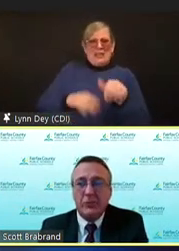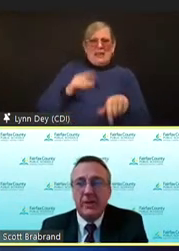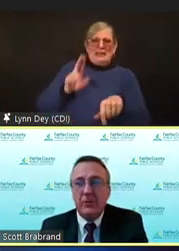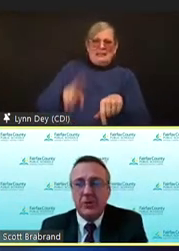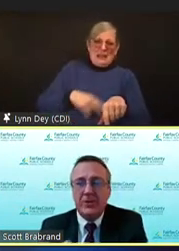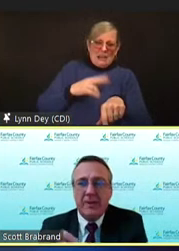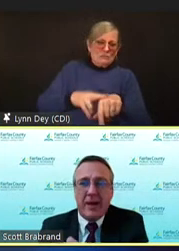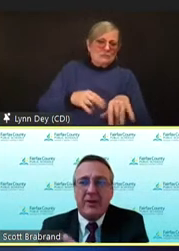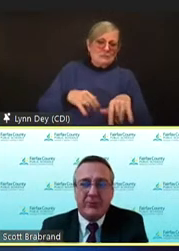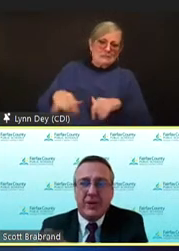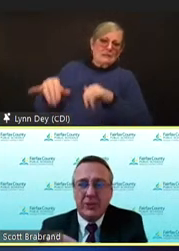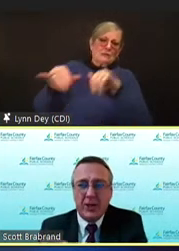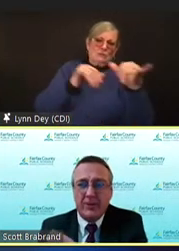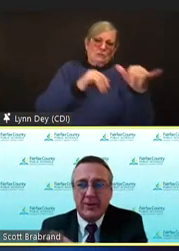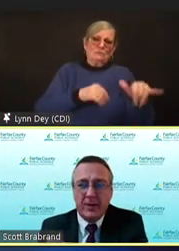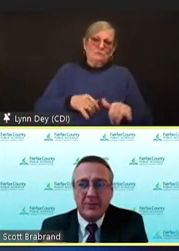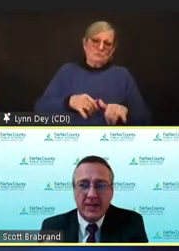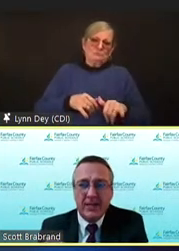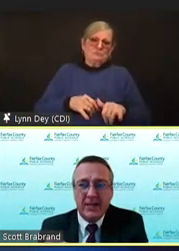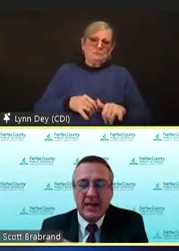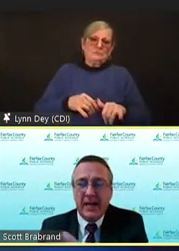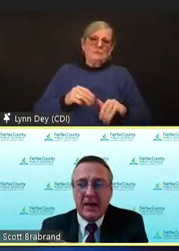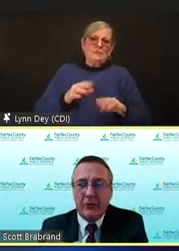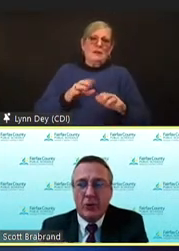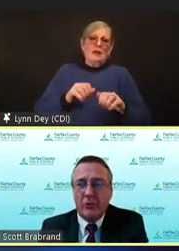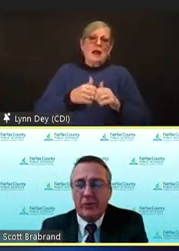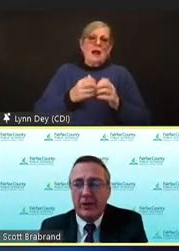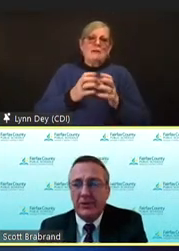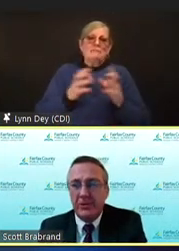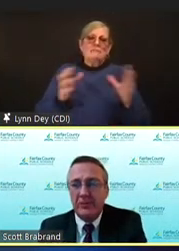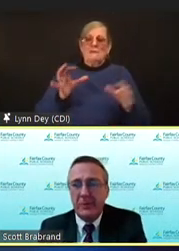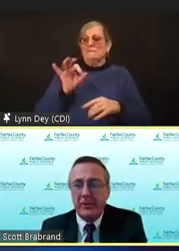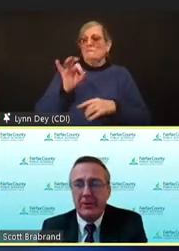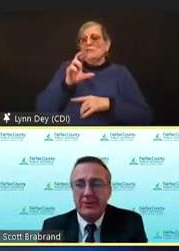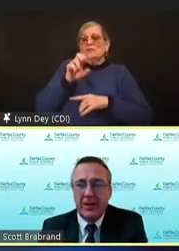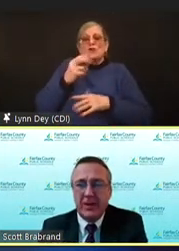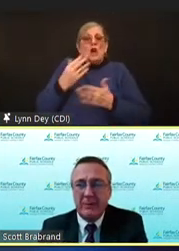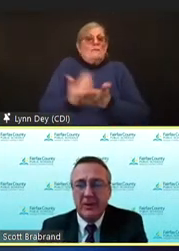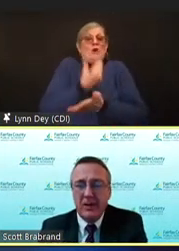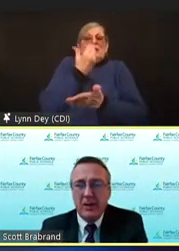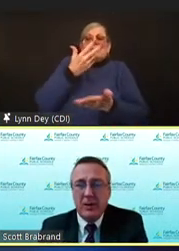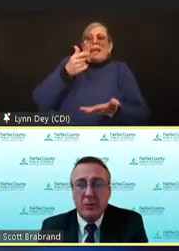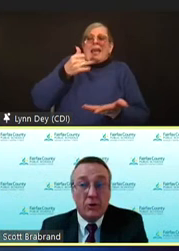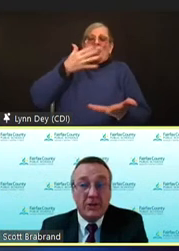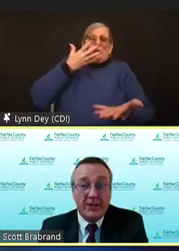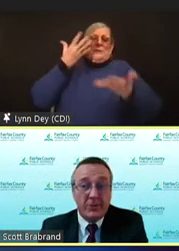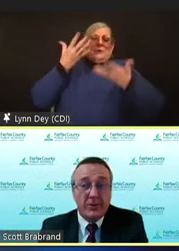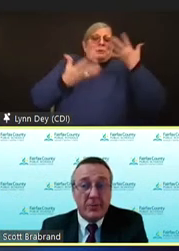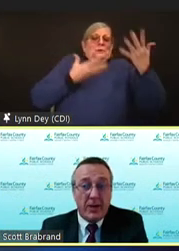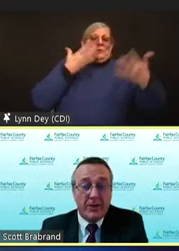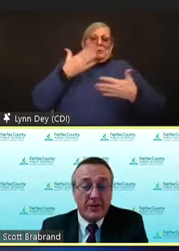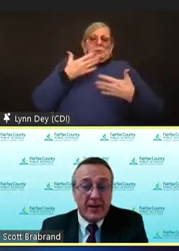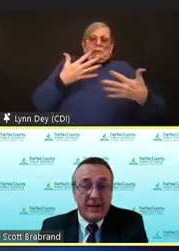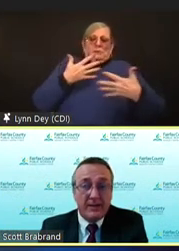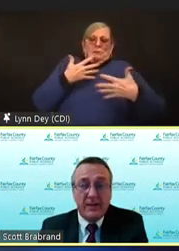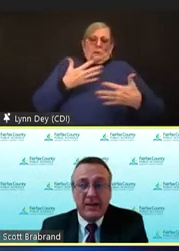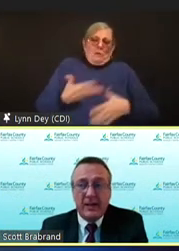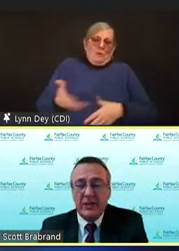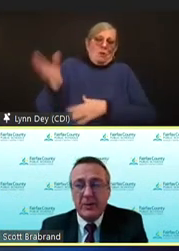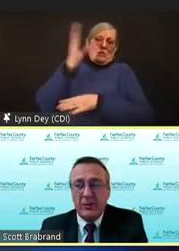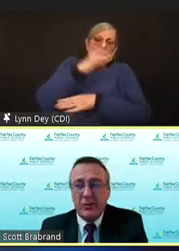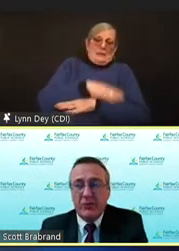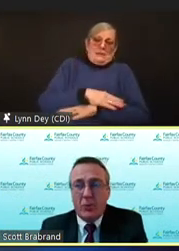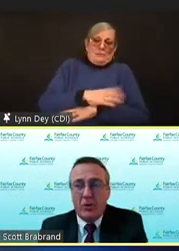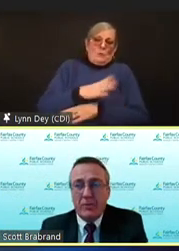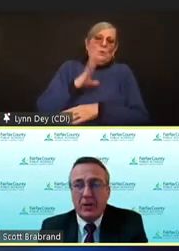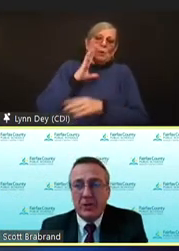rooms, which is the amount of fresh air that comes in and out over a certain period of time. We'll continue to monitor that as